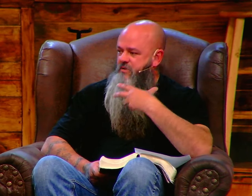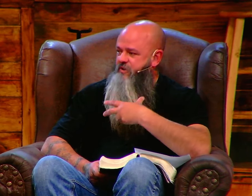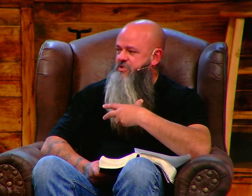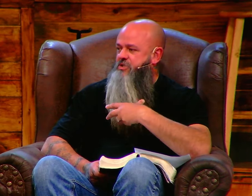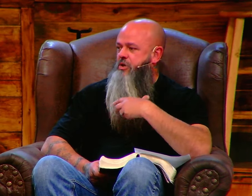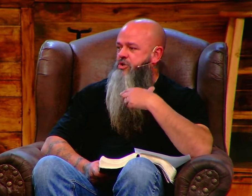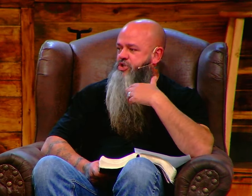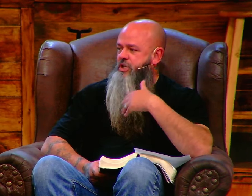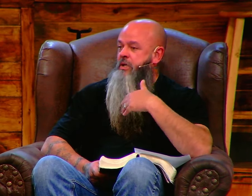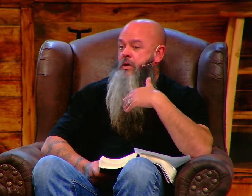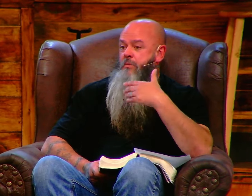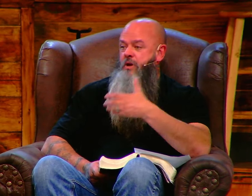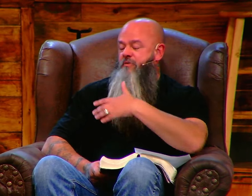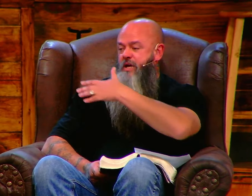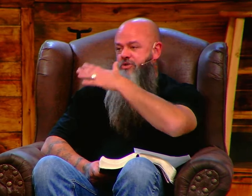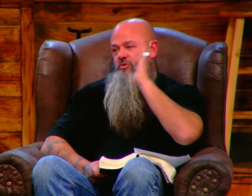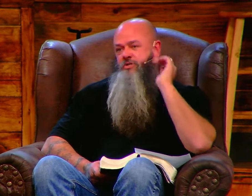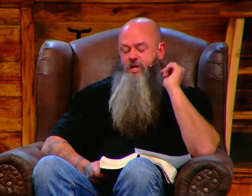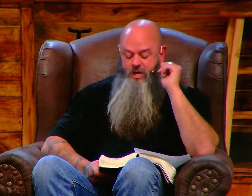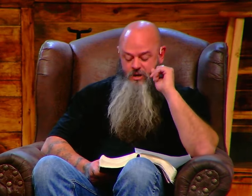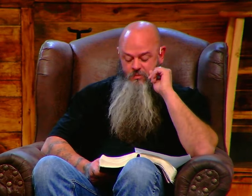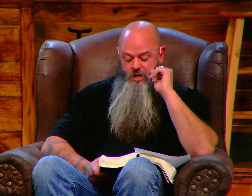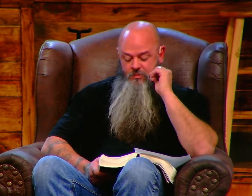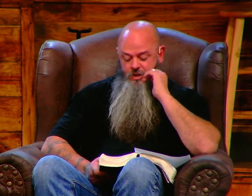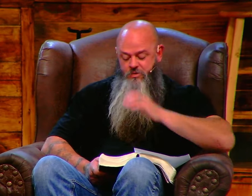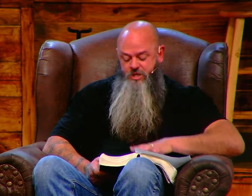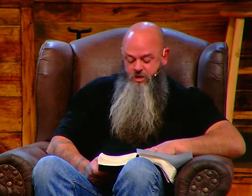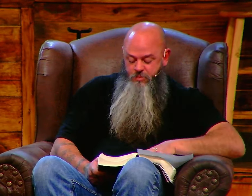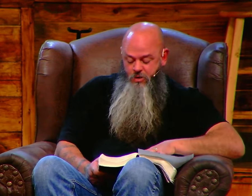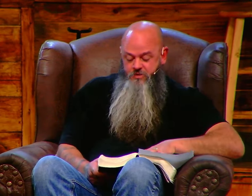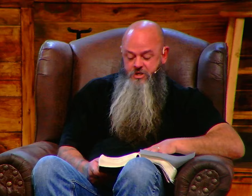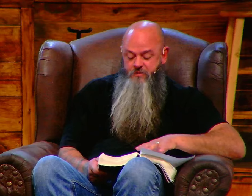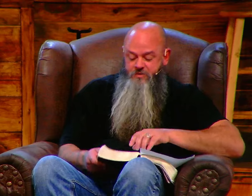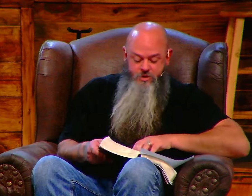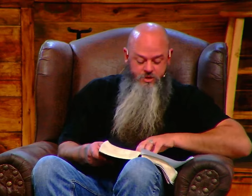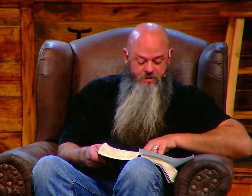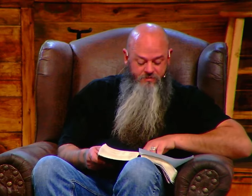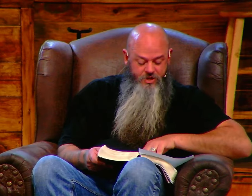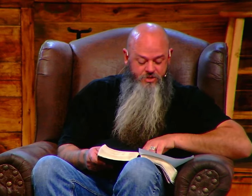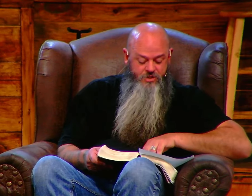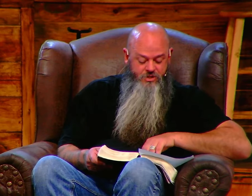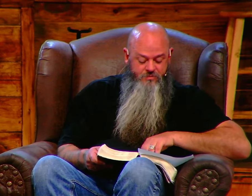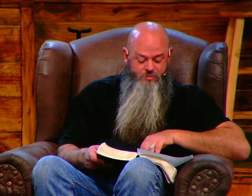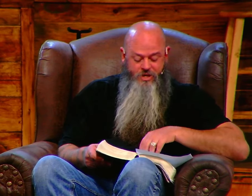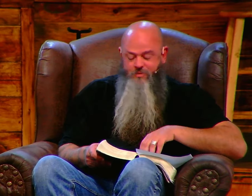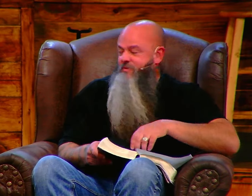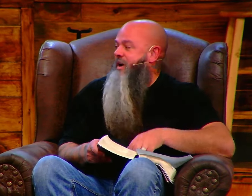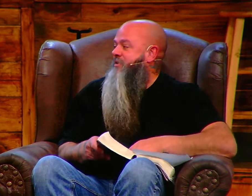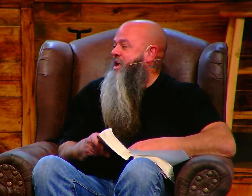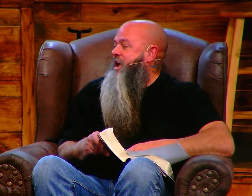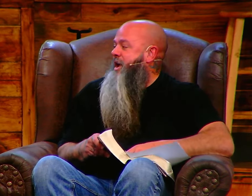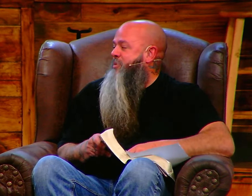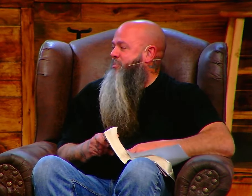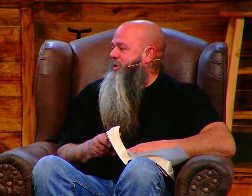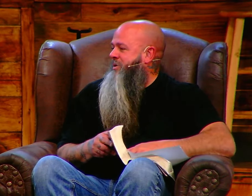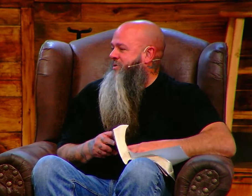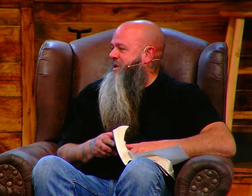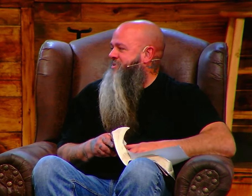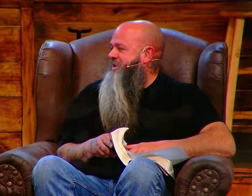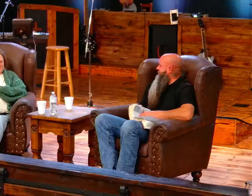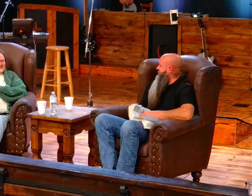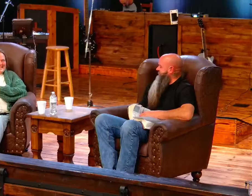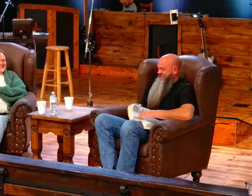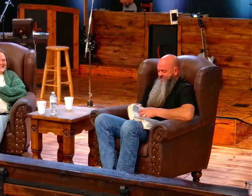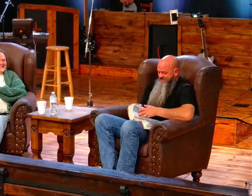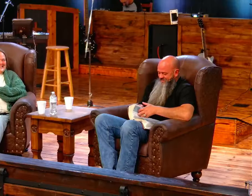has convinced her. Matter of fact, she'll say here in a minute, I'm not going to take up all her stuff. Let's turn to Ephesians chapter 5. I'm a ball hog.